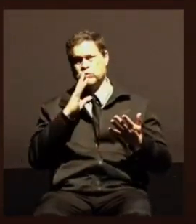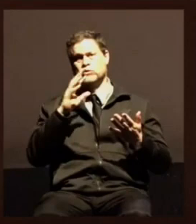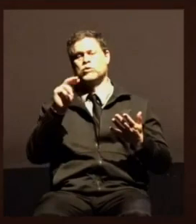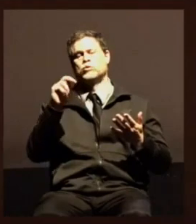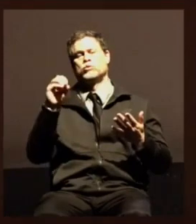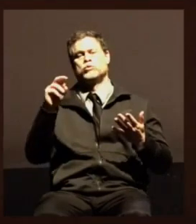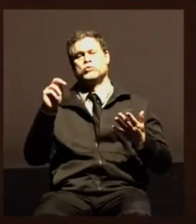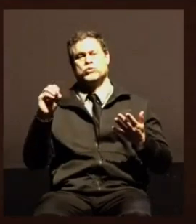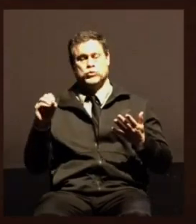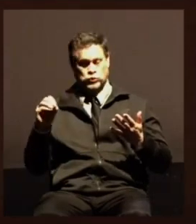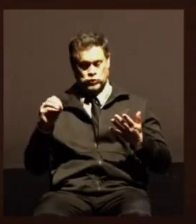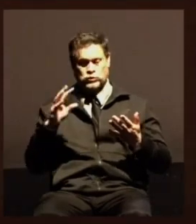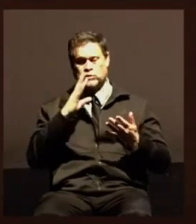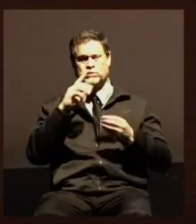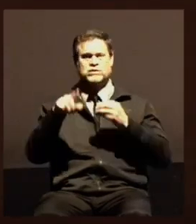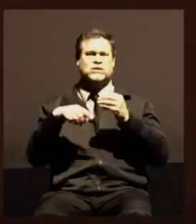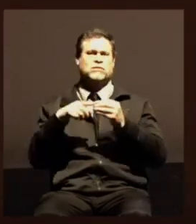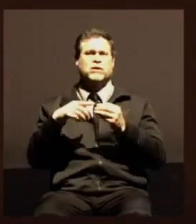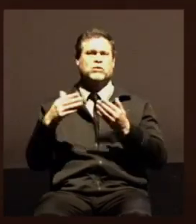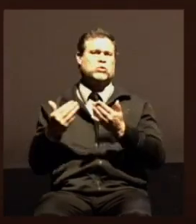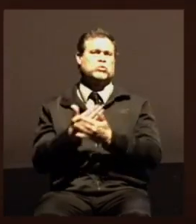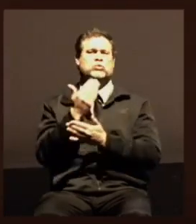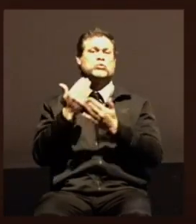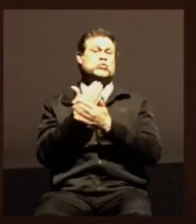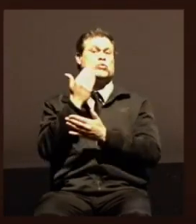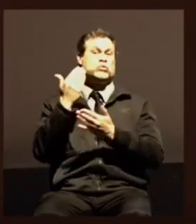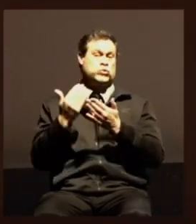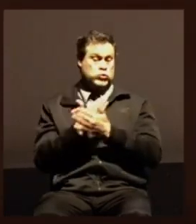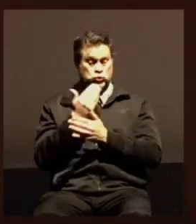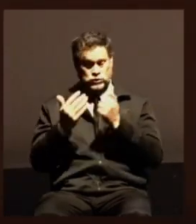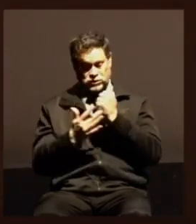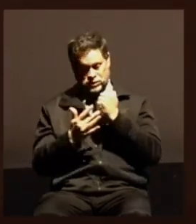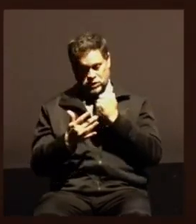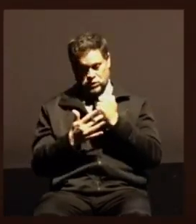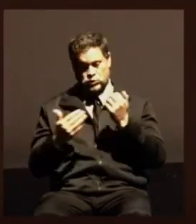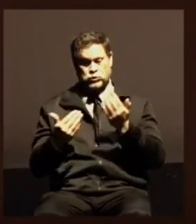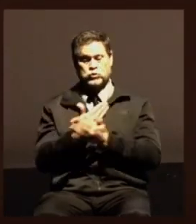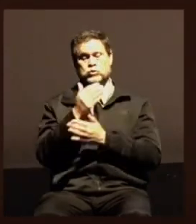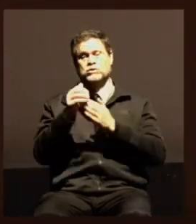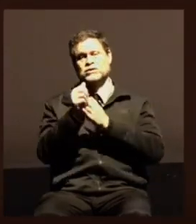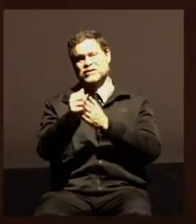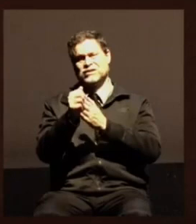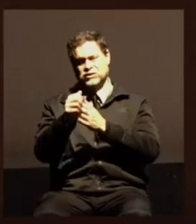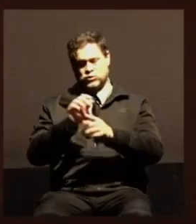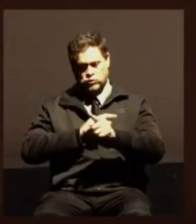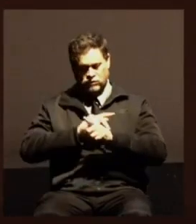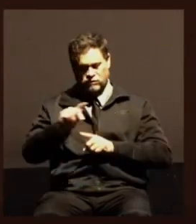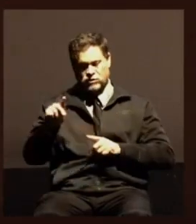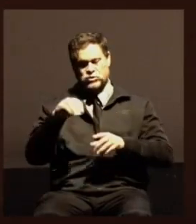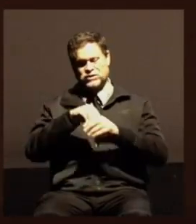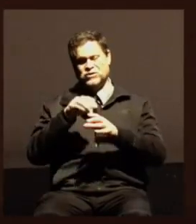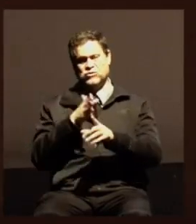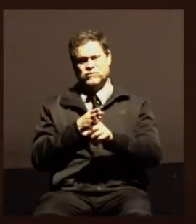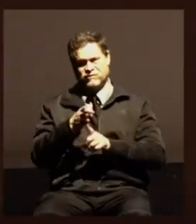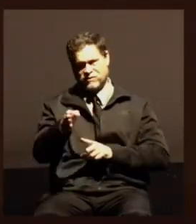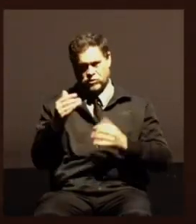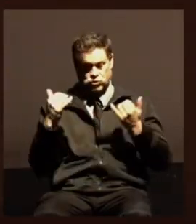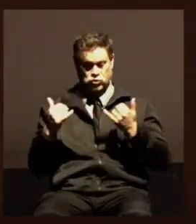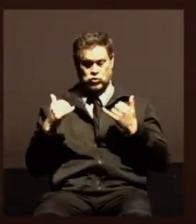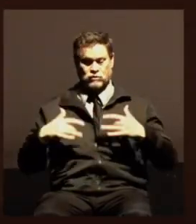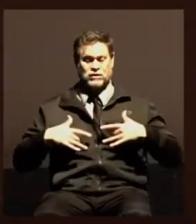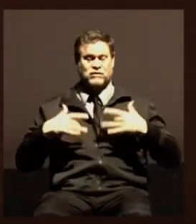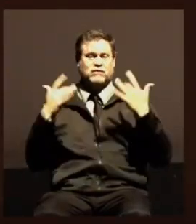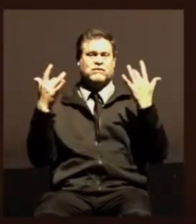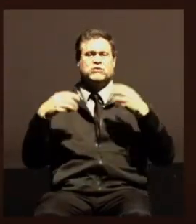new, I'm referring to the new technologies, the new leaders, the new professions within your field, current events,